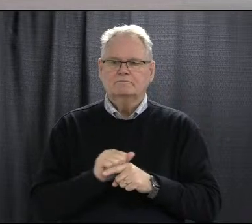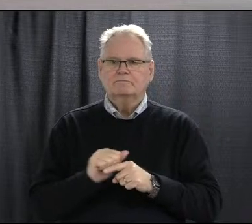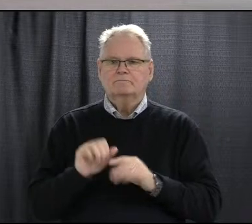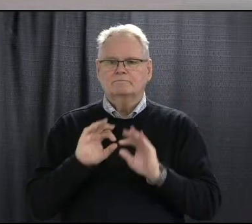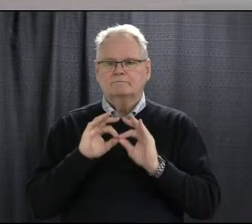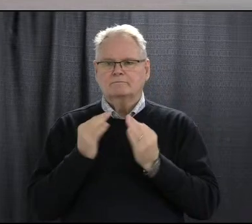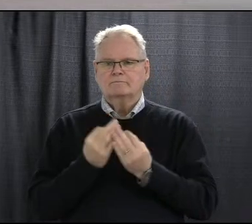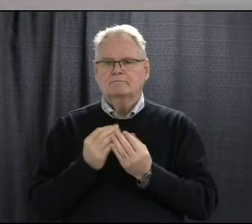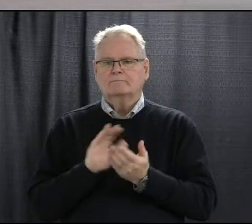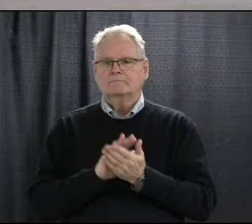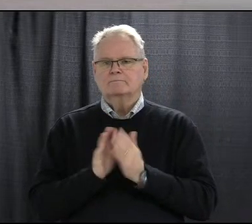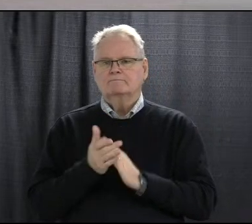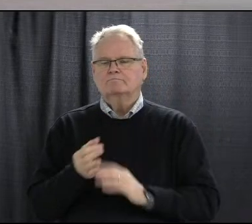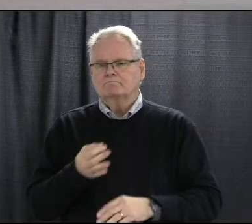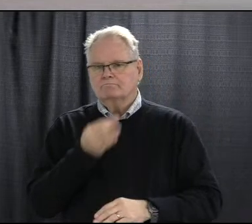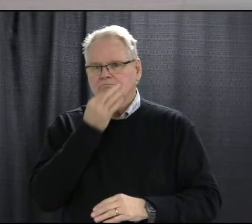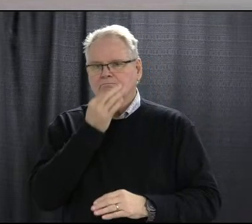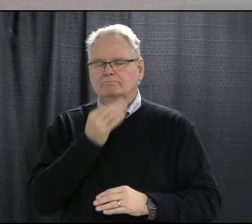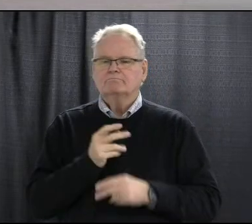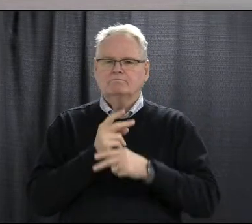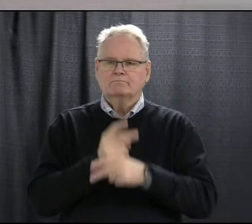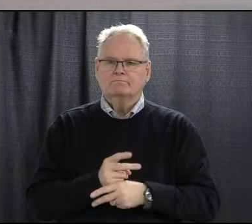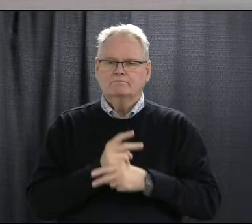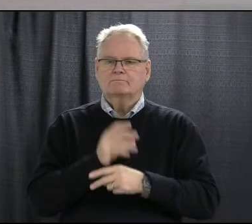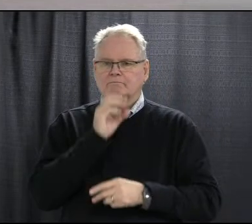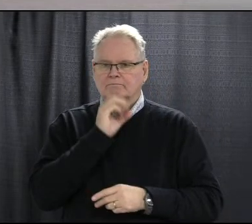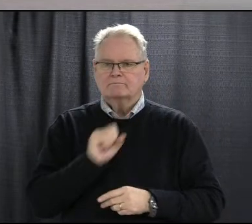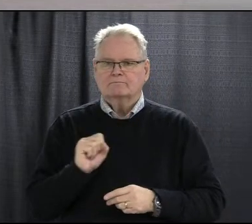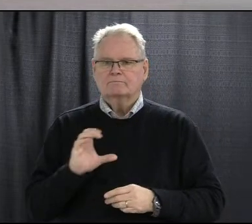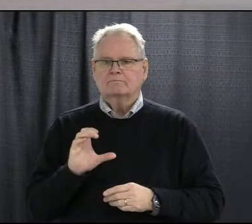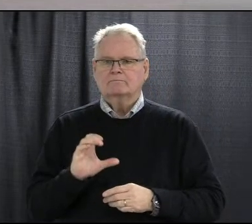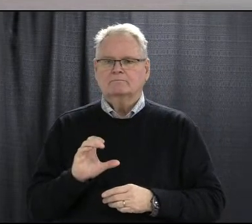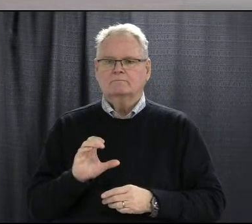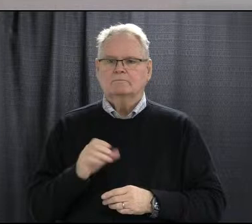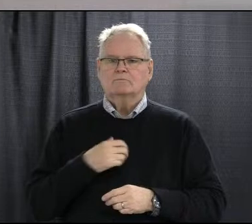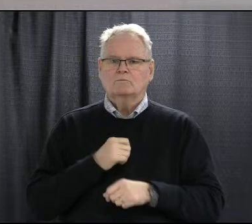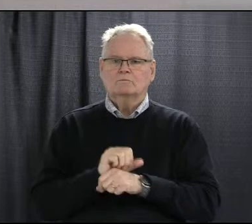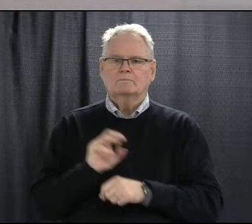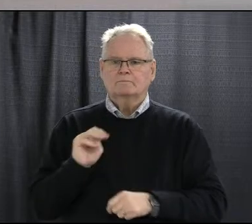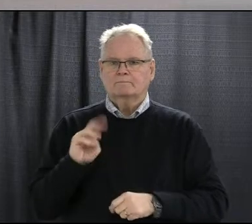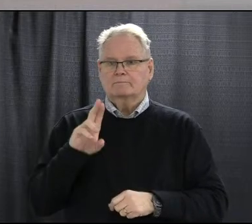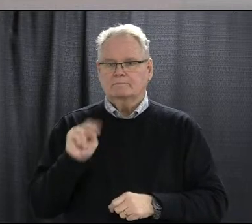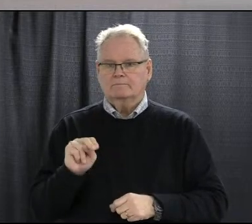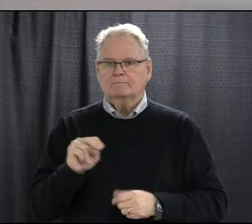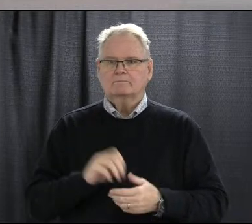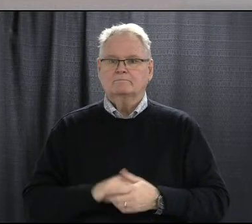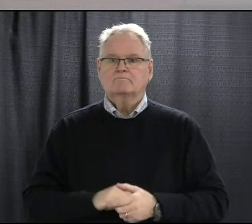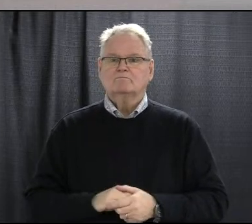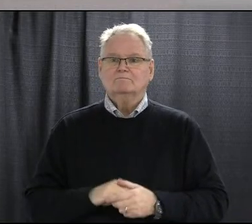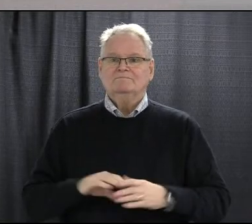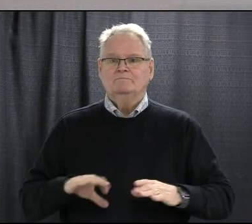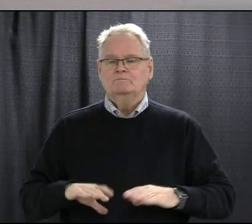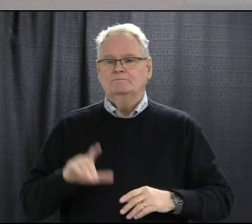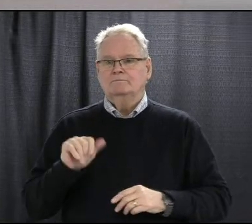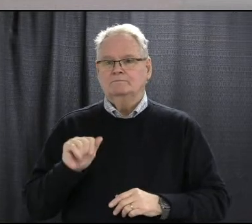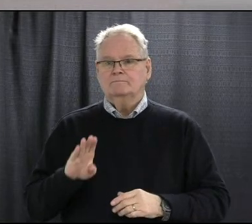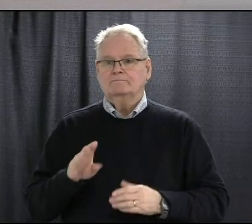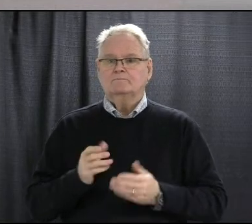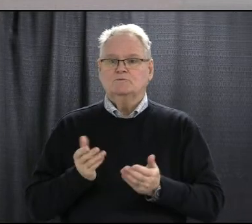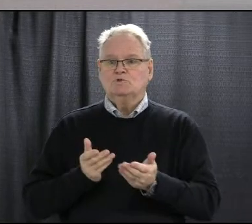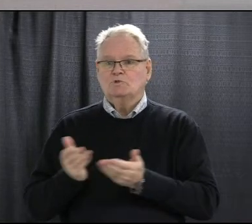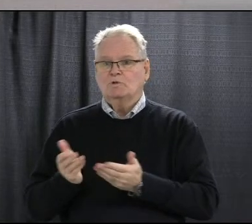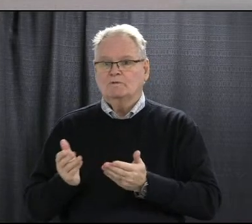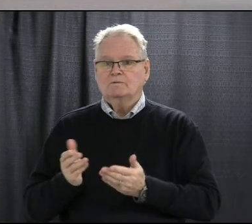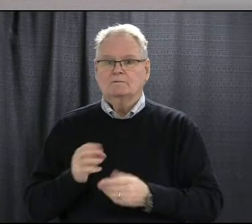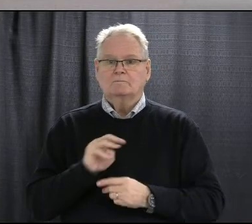I'm the Care of the Elderly Program Director for Memorial University as well. On behalf of Newfoundland and Labrador Health Services, as well as Memorial University, I'm